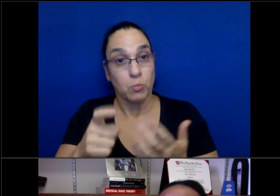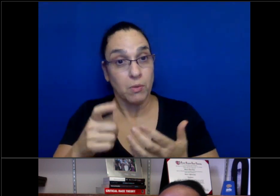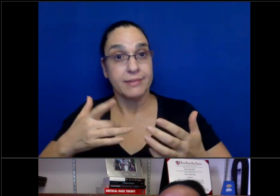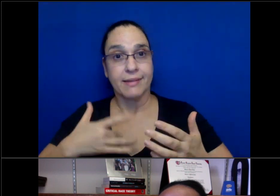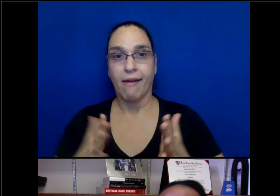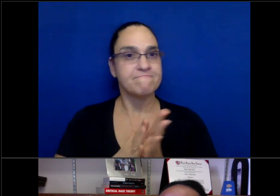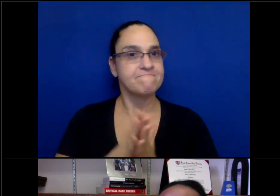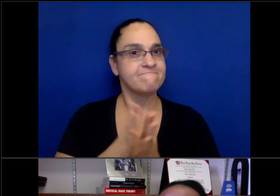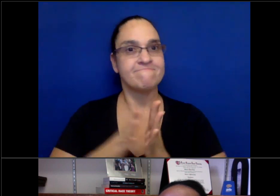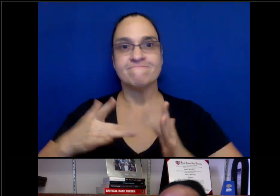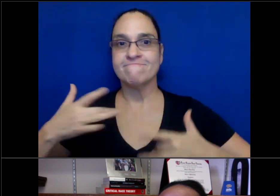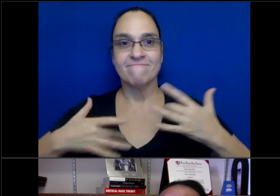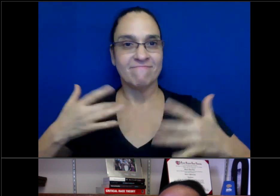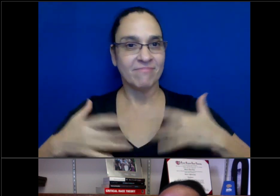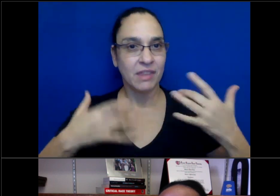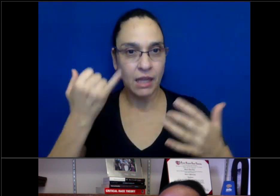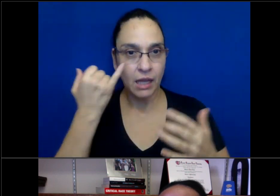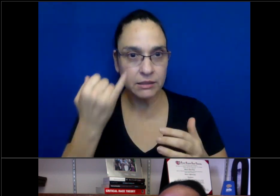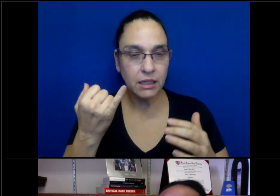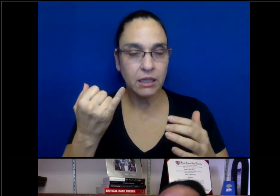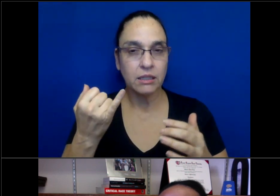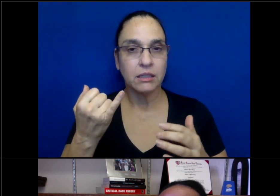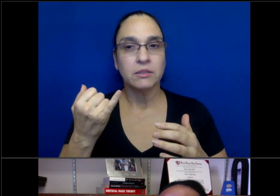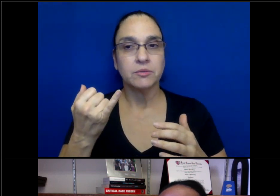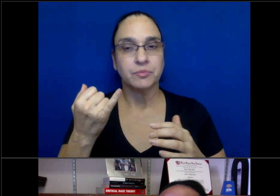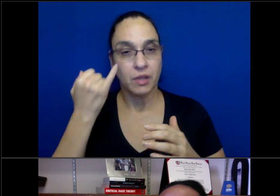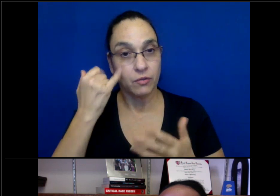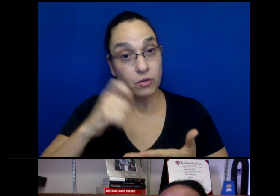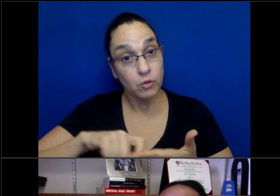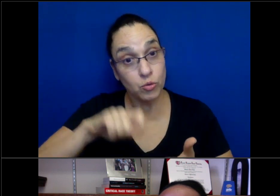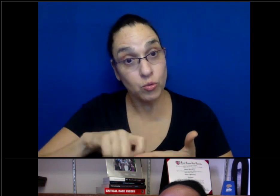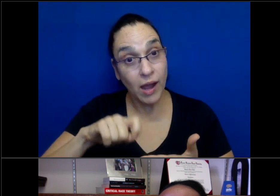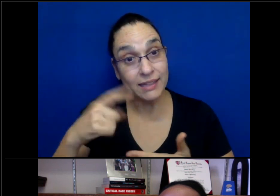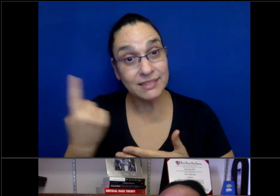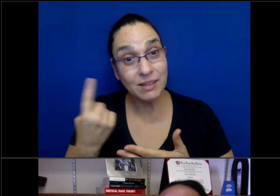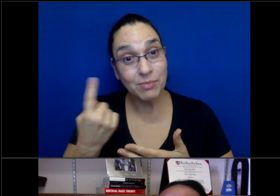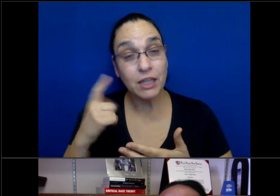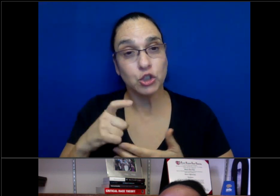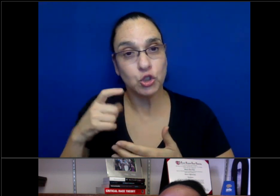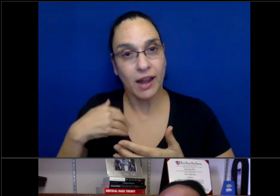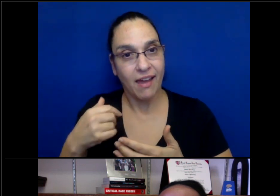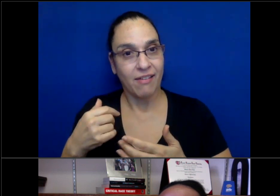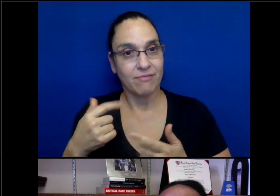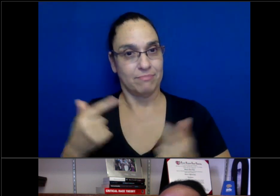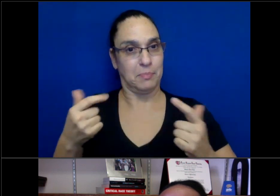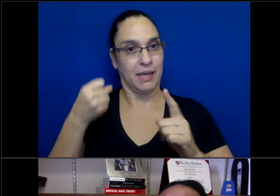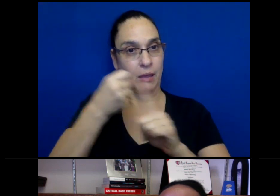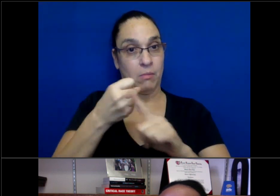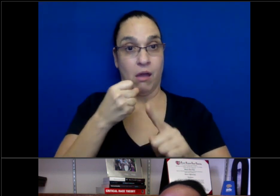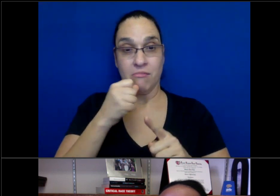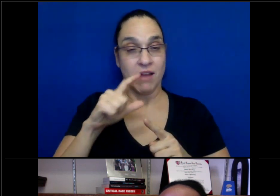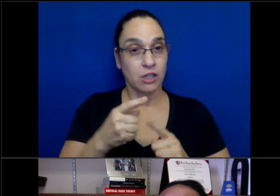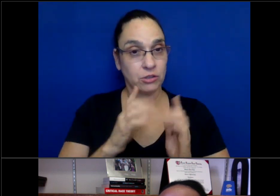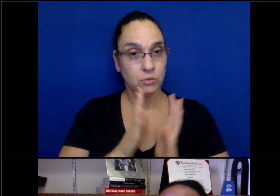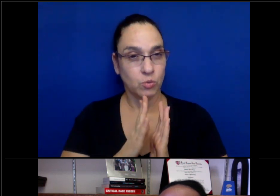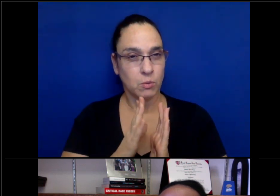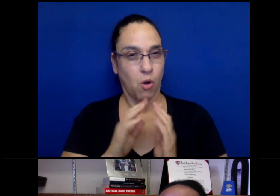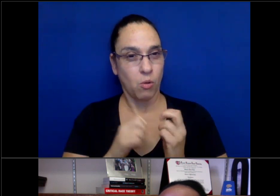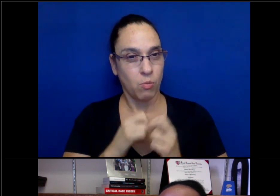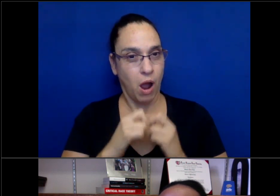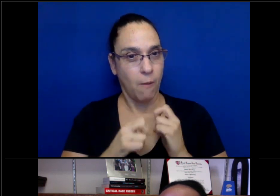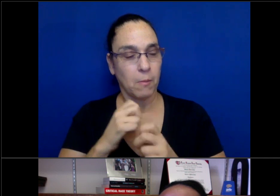that if you work out your vision, you should have some impact, possibly beyond the problem you are working on,